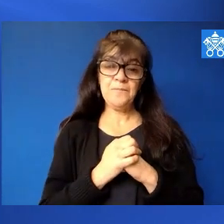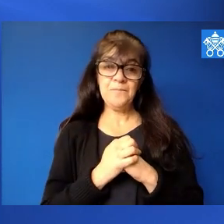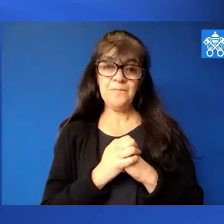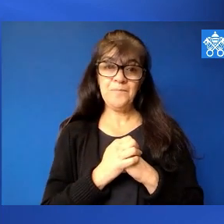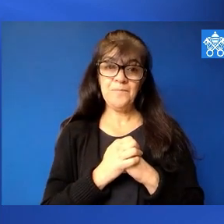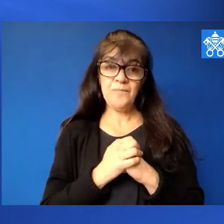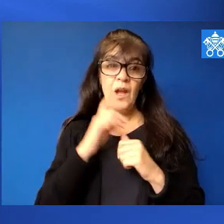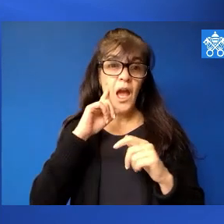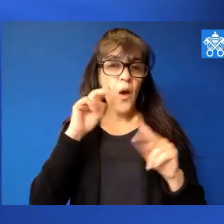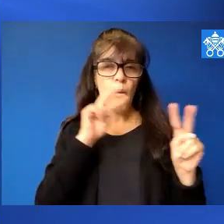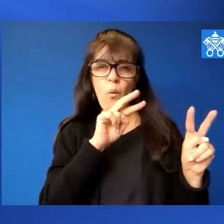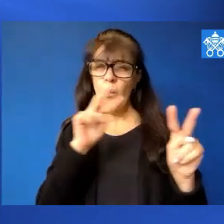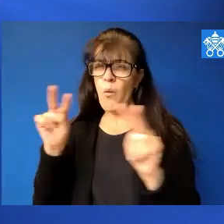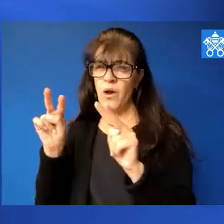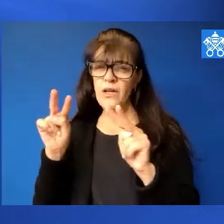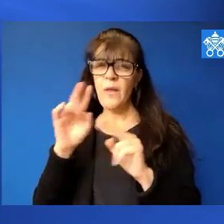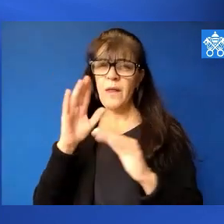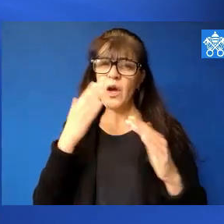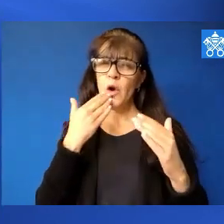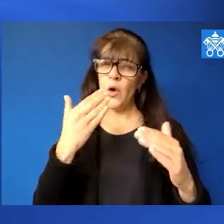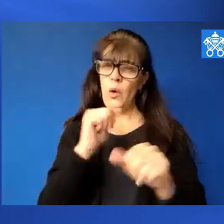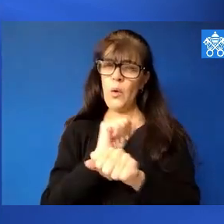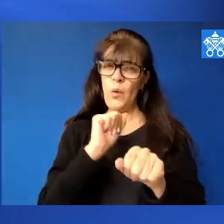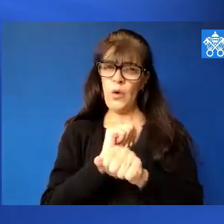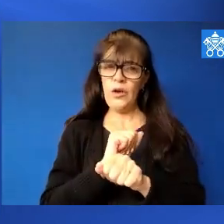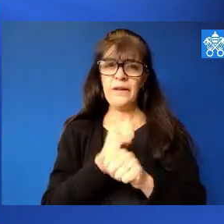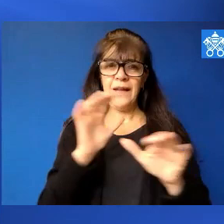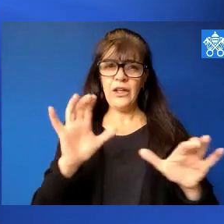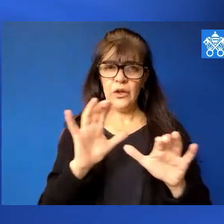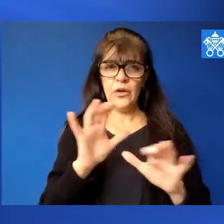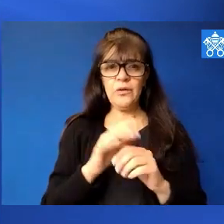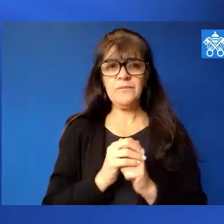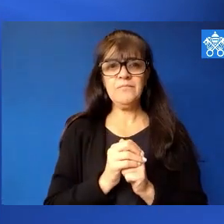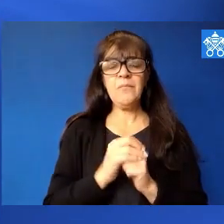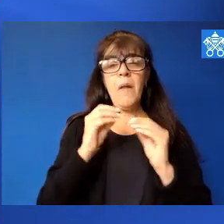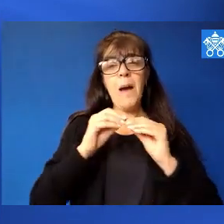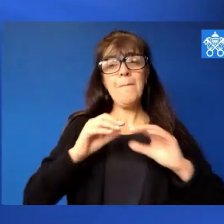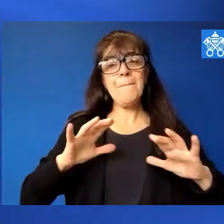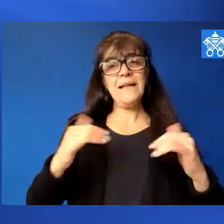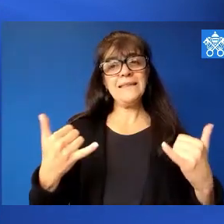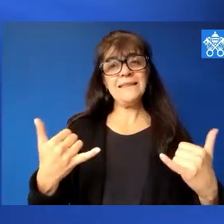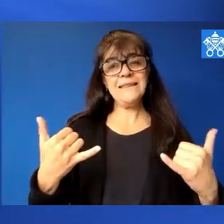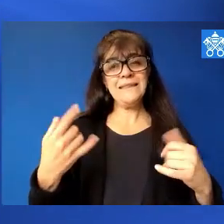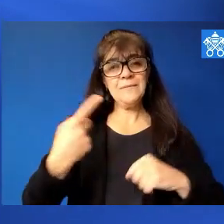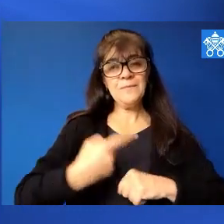and watch out for them and all the good work that they do. To all of you, my blessing now.